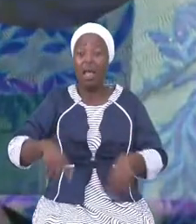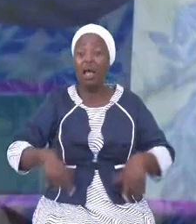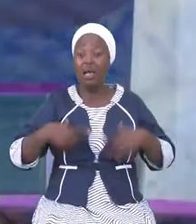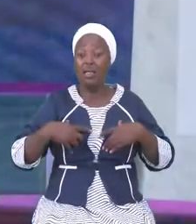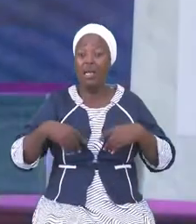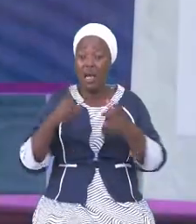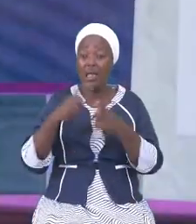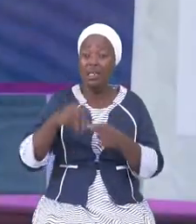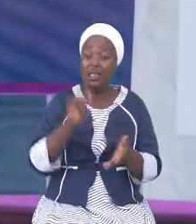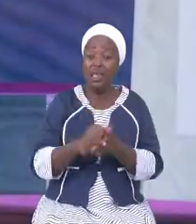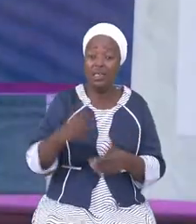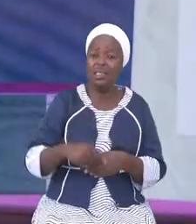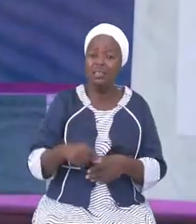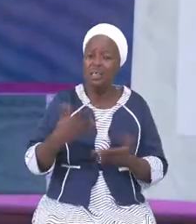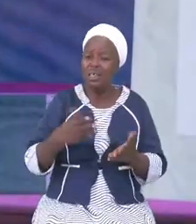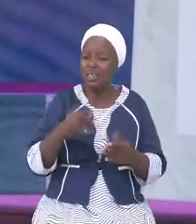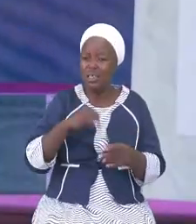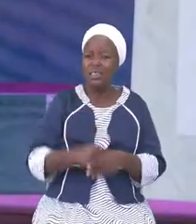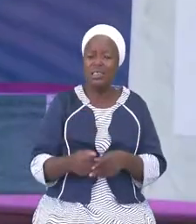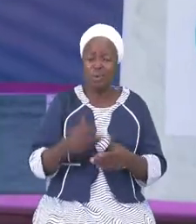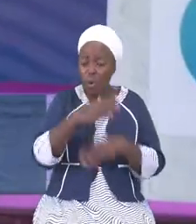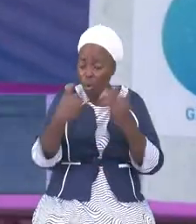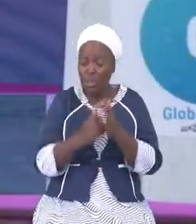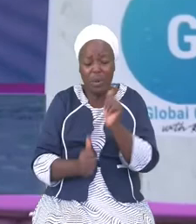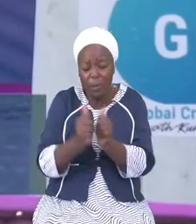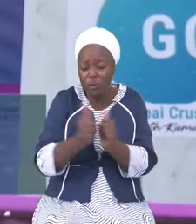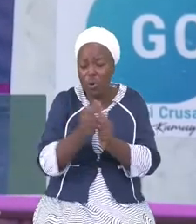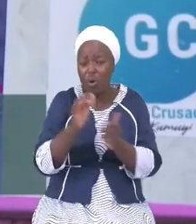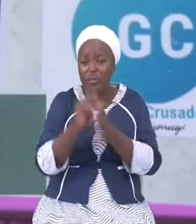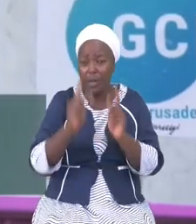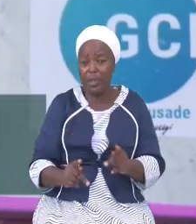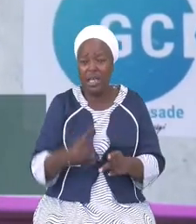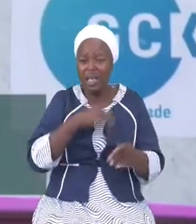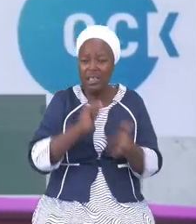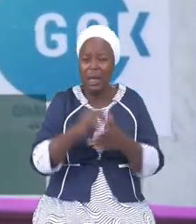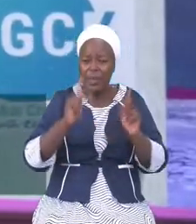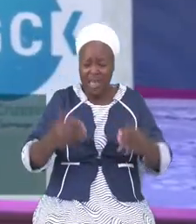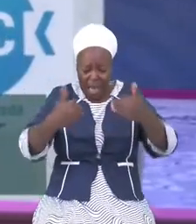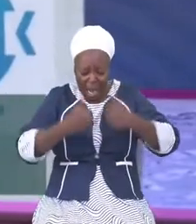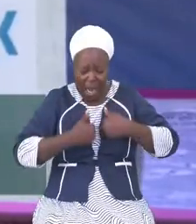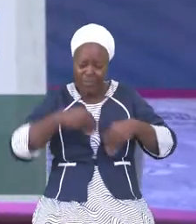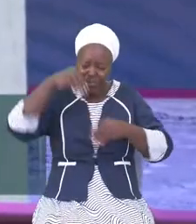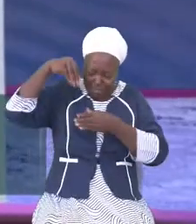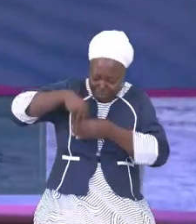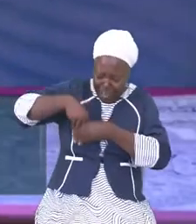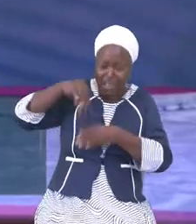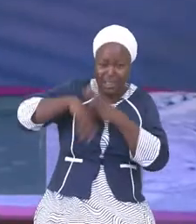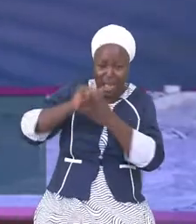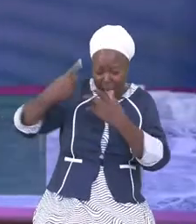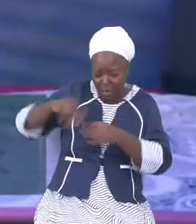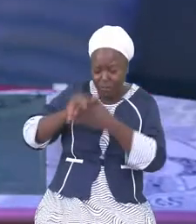that person's pursuit, and that person's plan is obsessed with them. The obsession